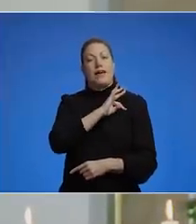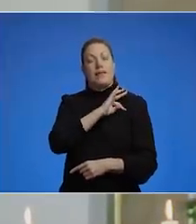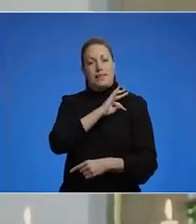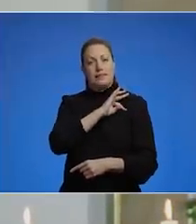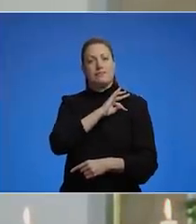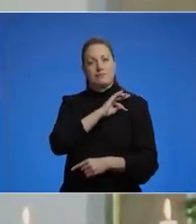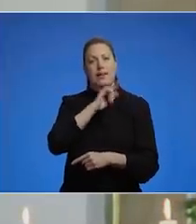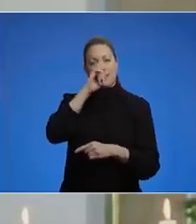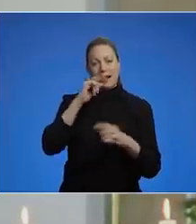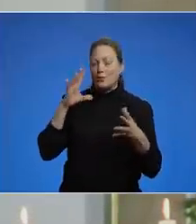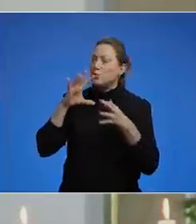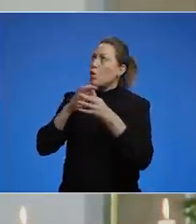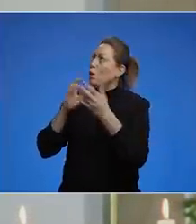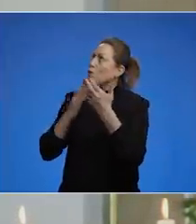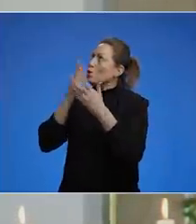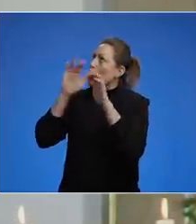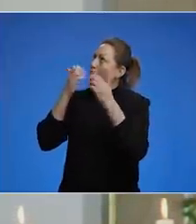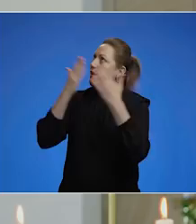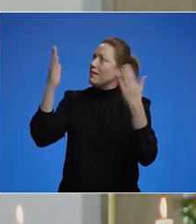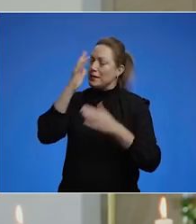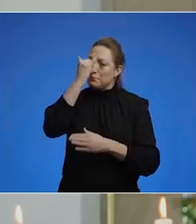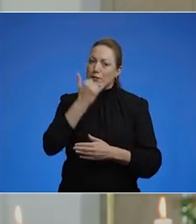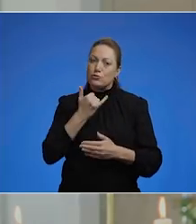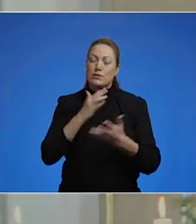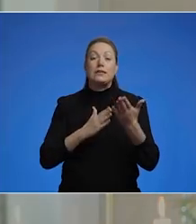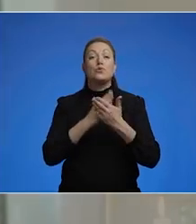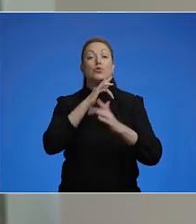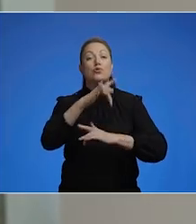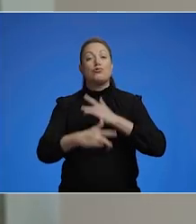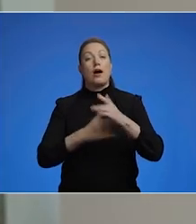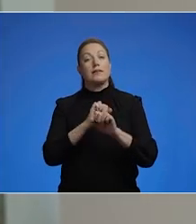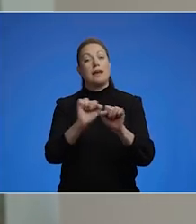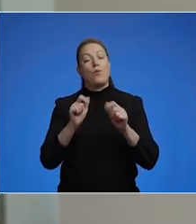theirs through these heavenly mysteries. Through Christ our Lord.